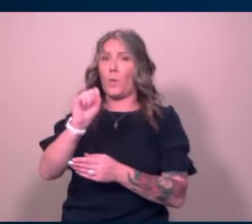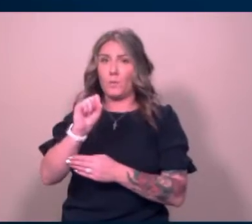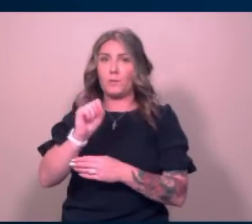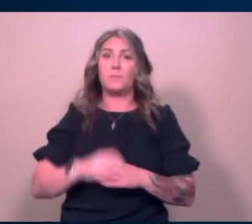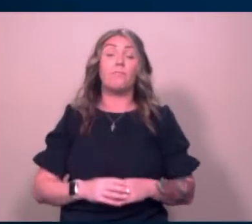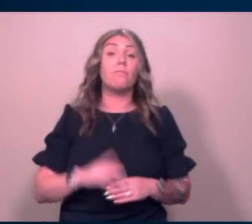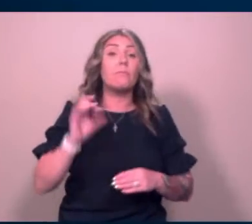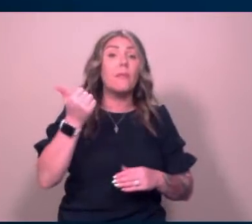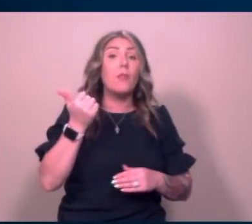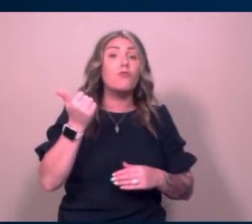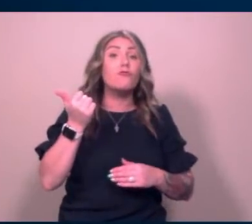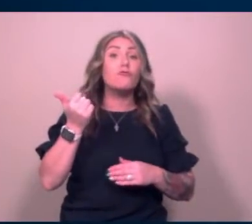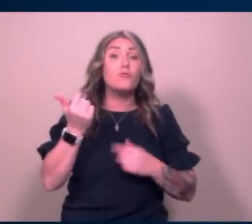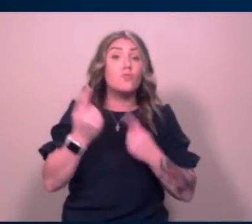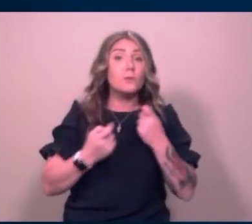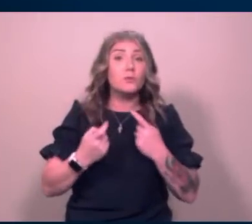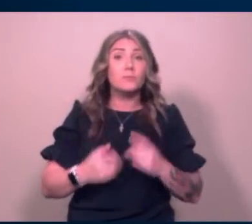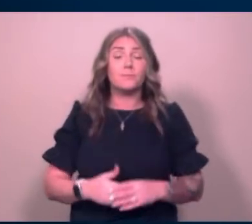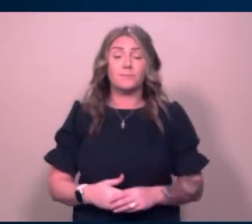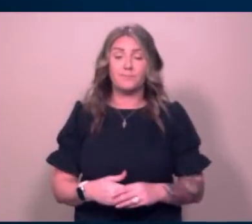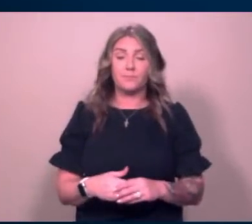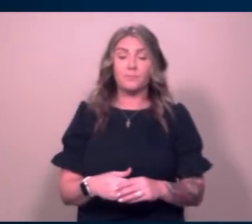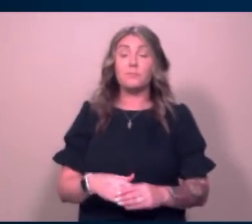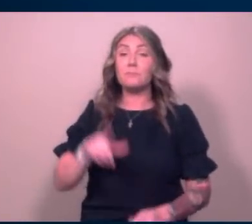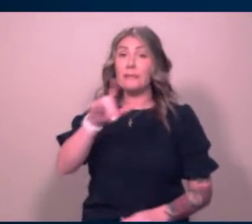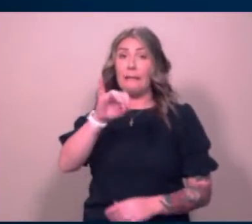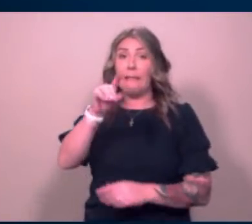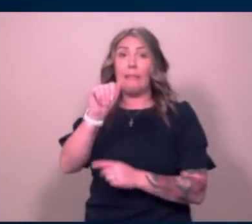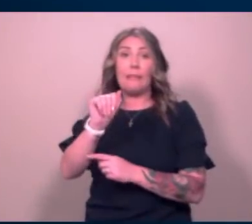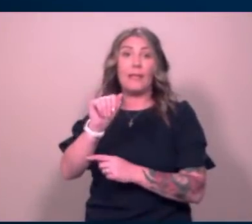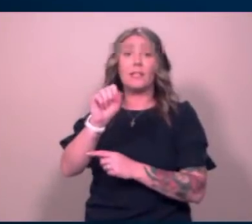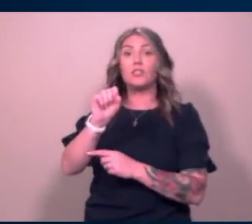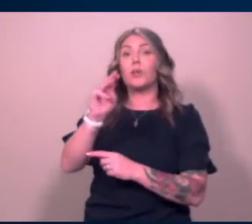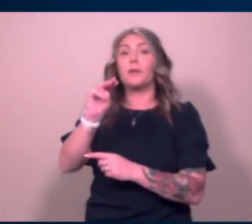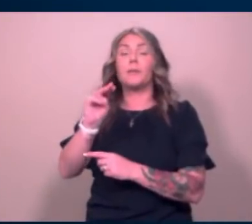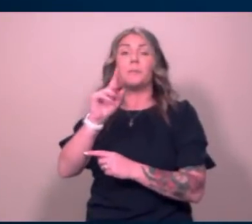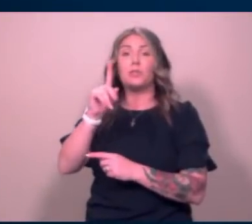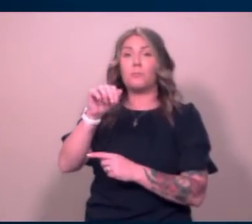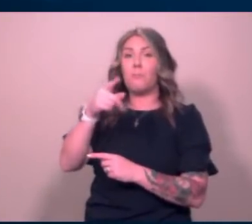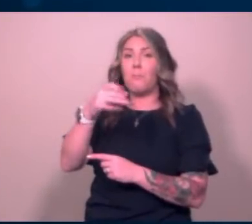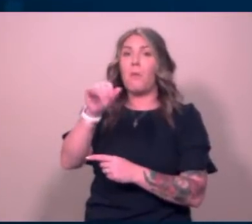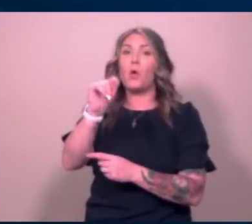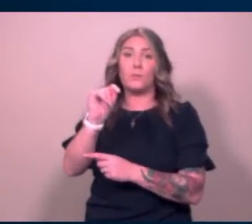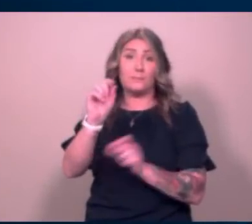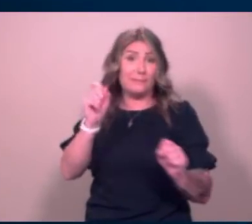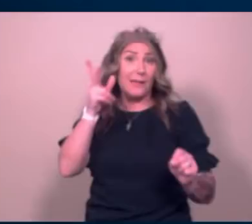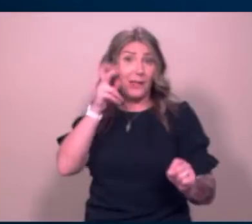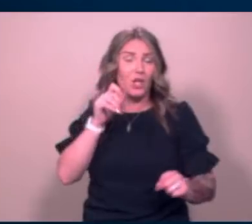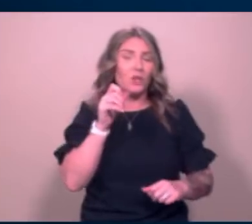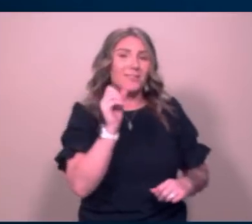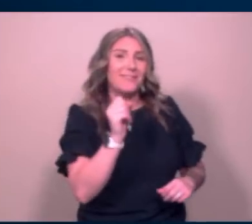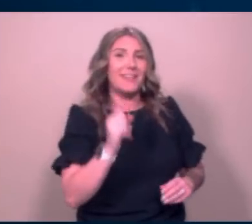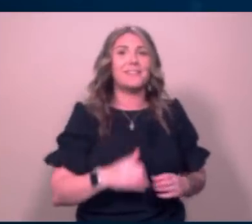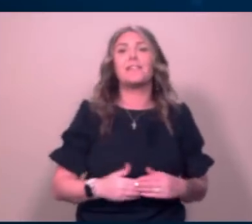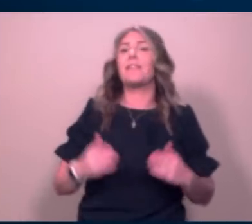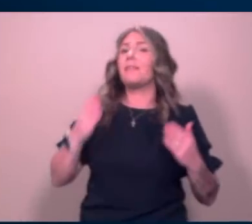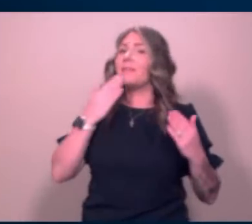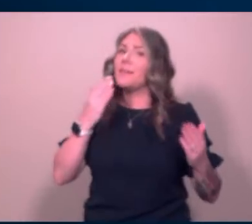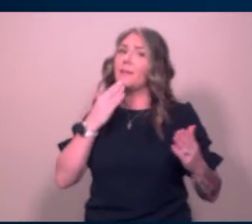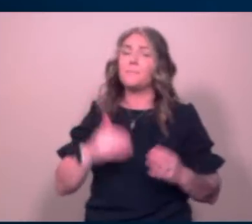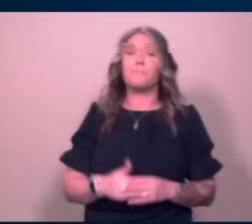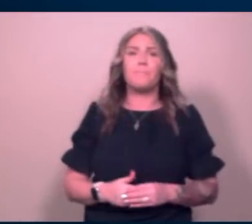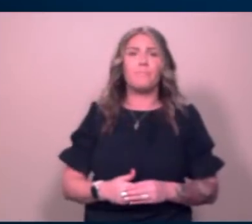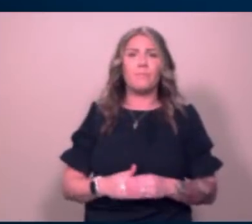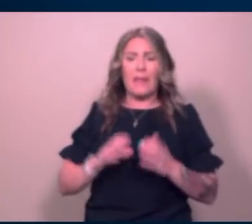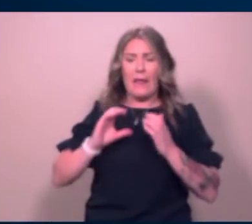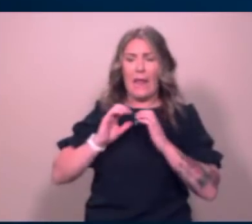Other questions? Leah Wonkum with the Shawnee Mission Post. Can you hear me? Yes. Thank you. How can